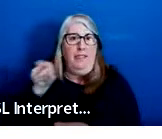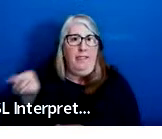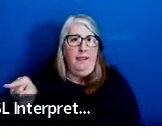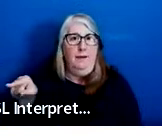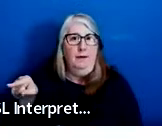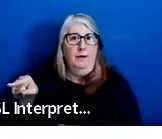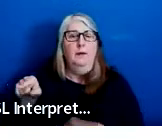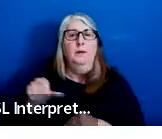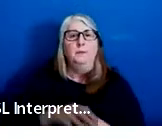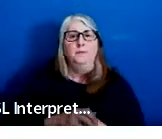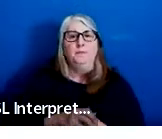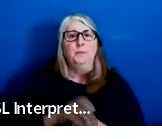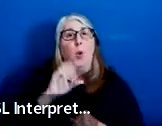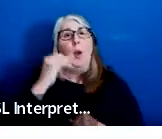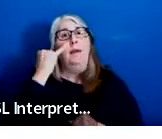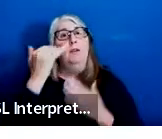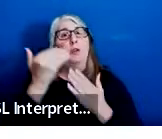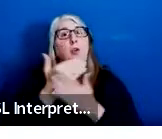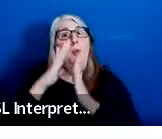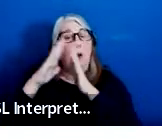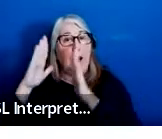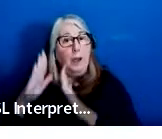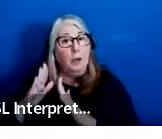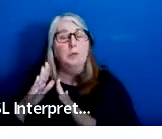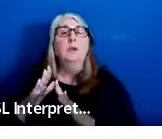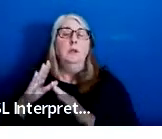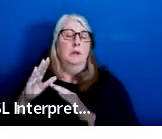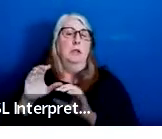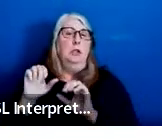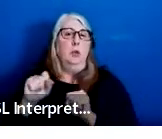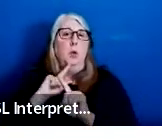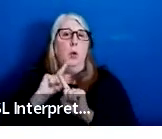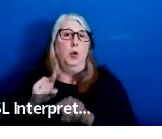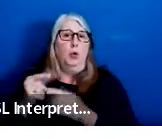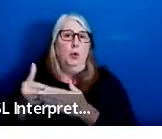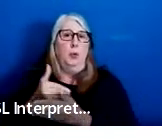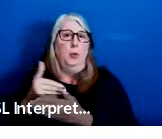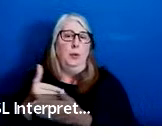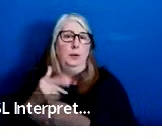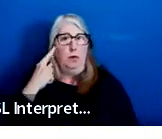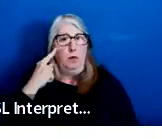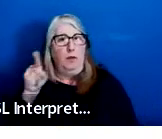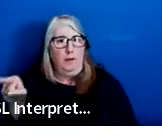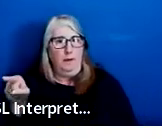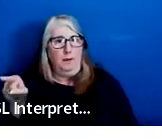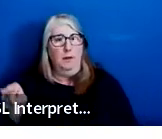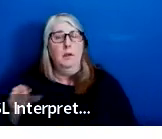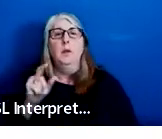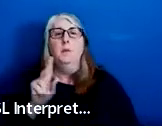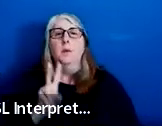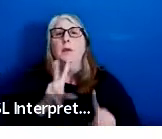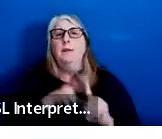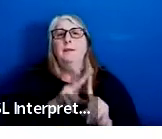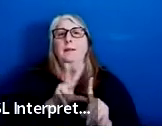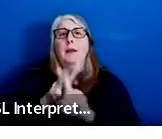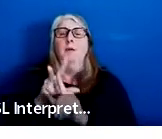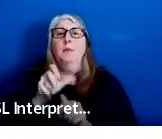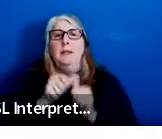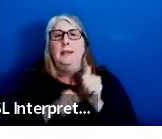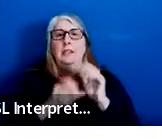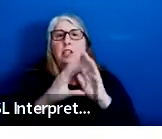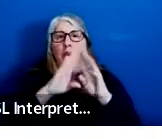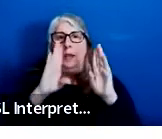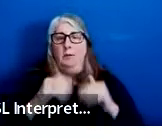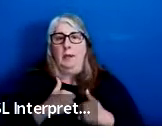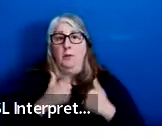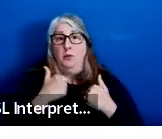it's new construction, you can order all new, the new items. So we assign these by residents. So there's actually a number on